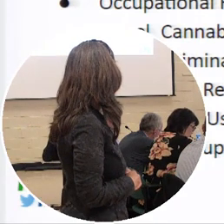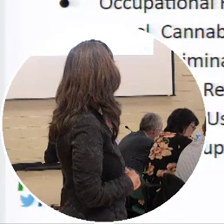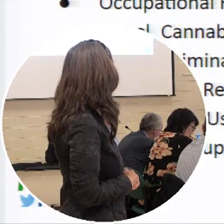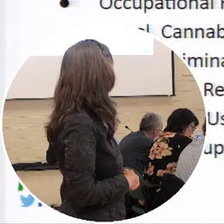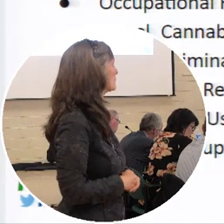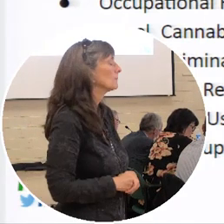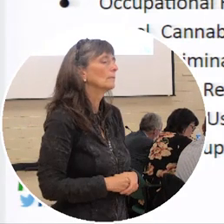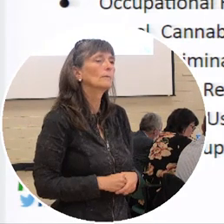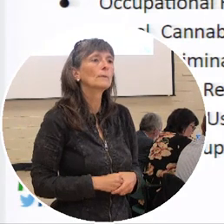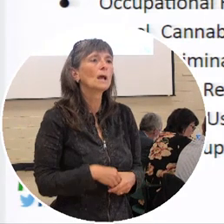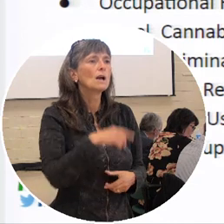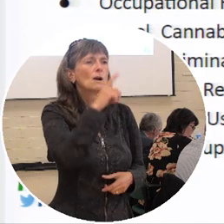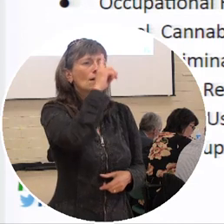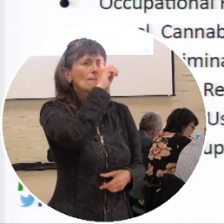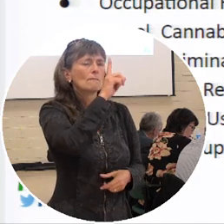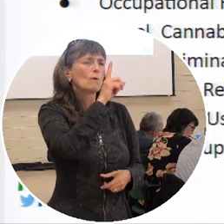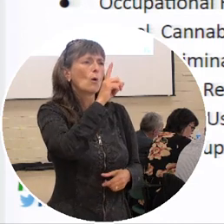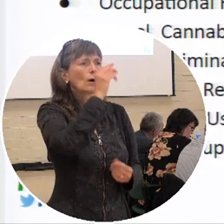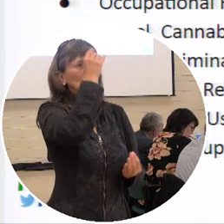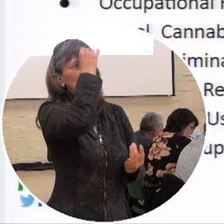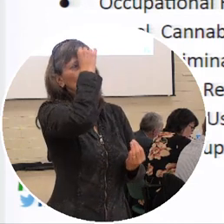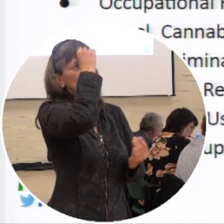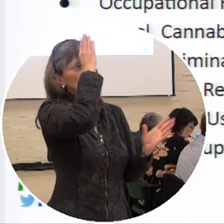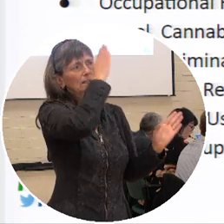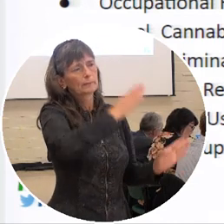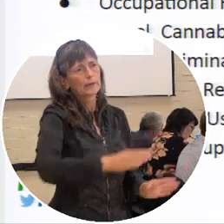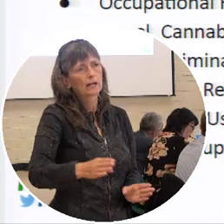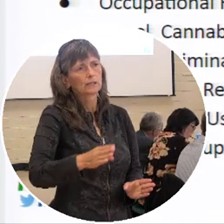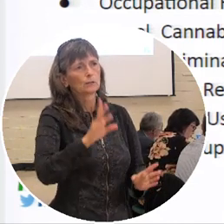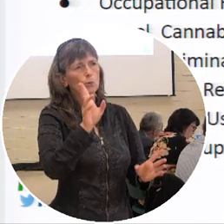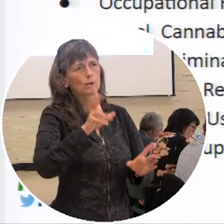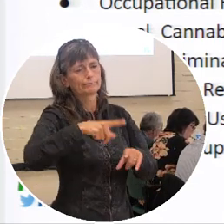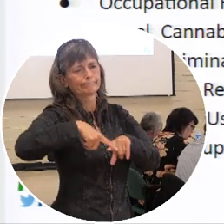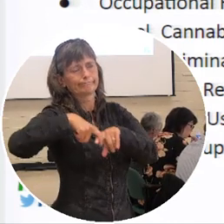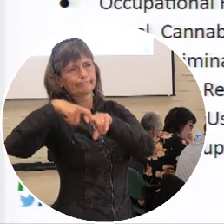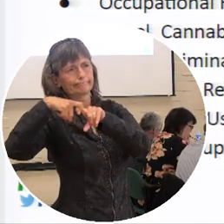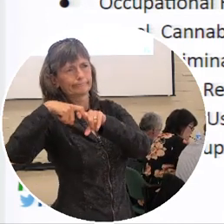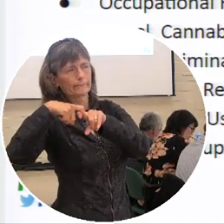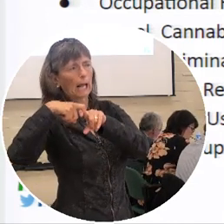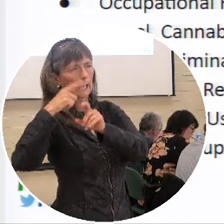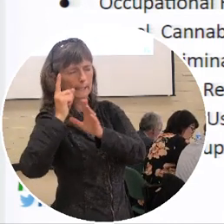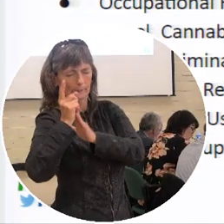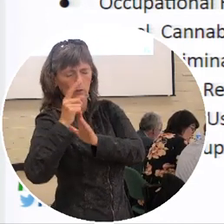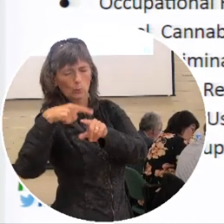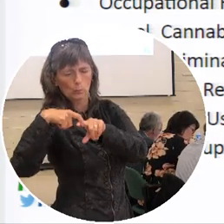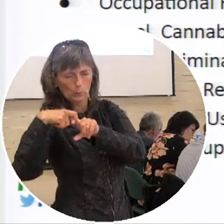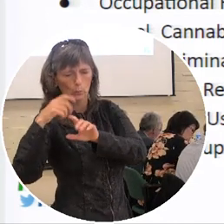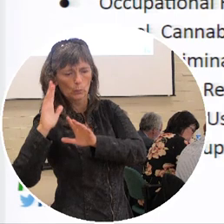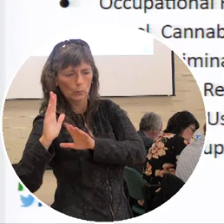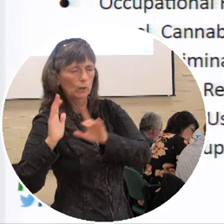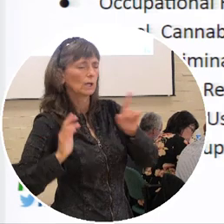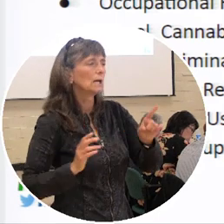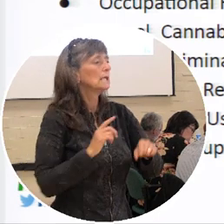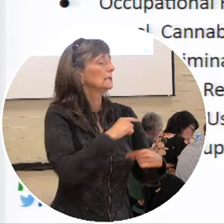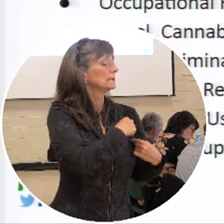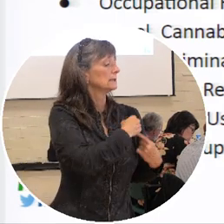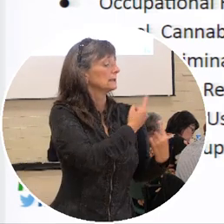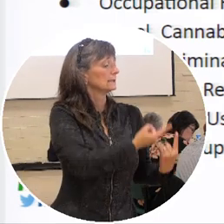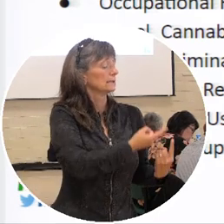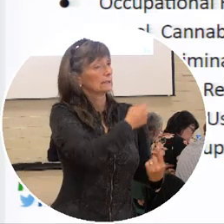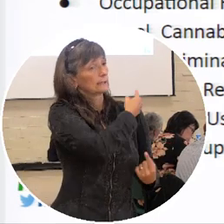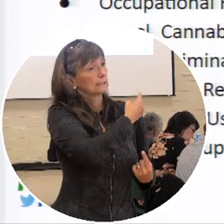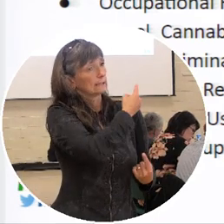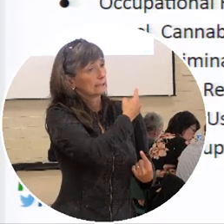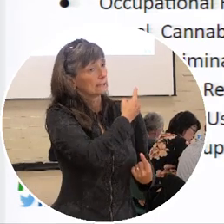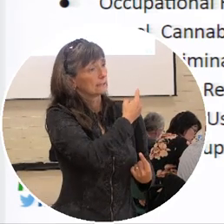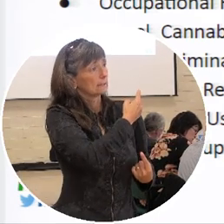strategic issue policies, this is important to pause here for a moment and reflect on the fact that since the inception of this particular